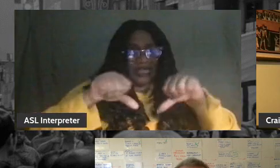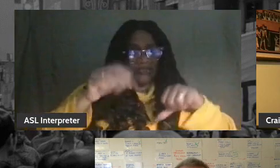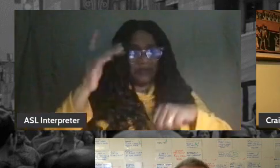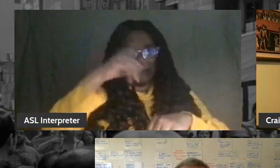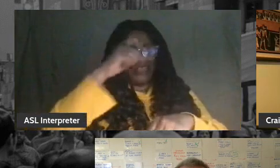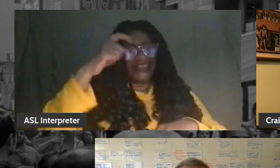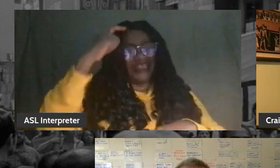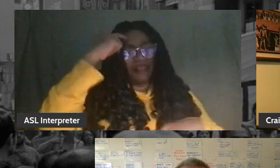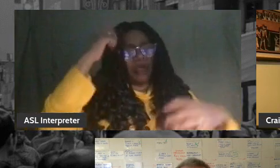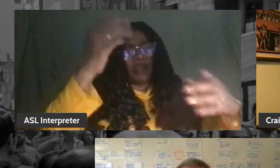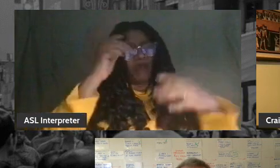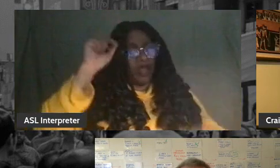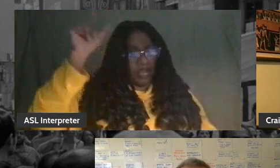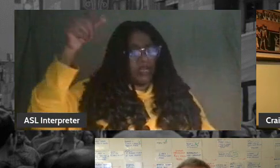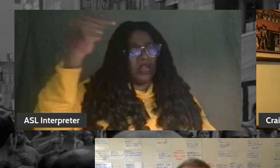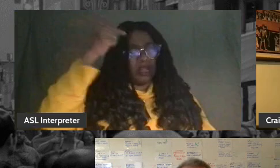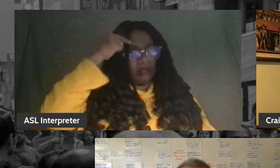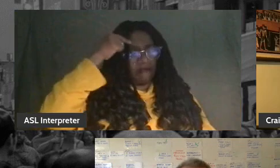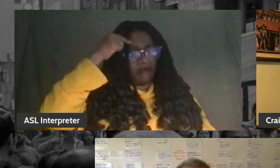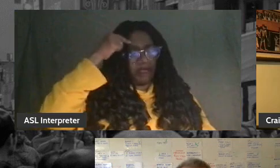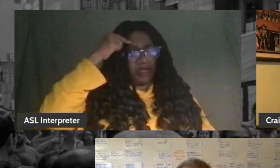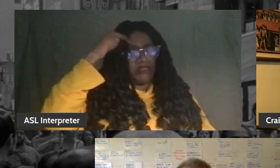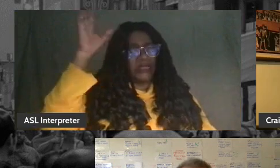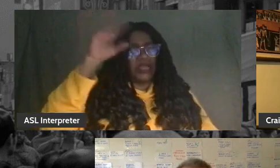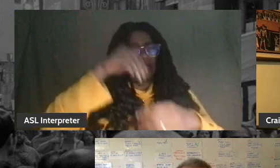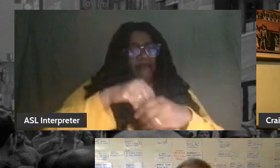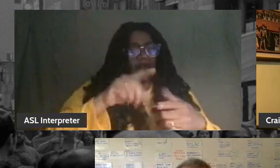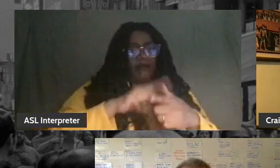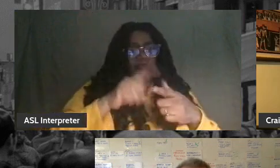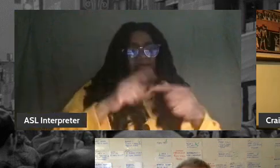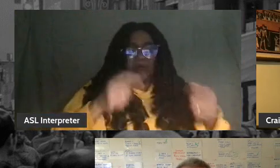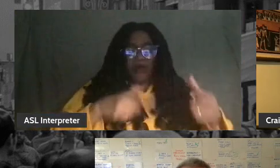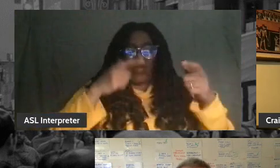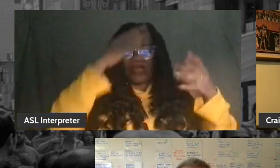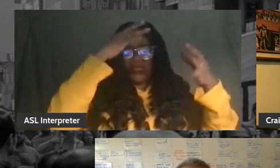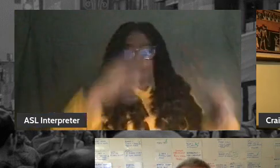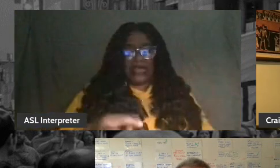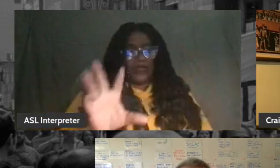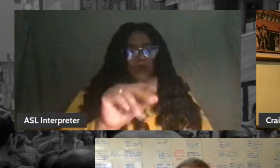government, but quickly realized I didn't want to do that.